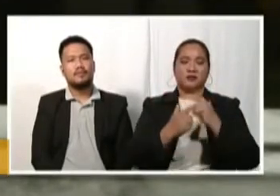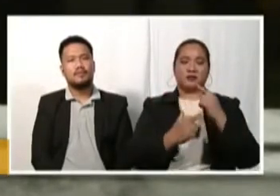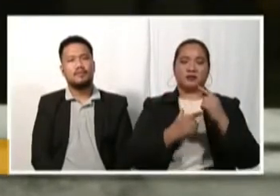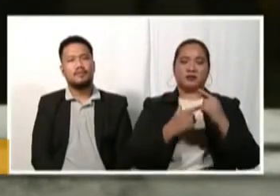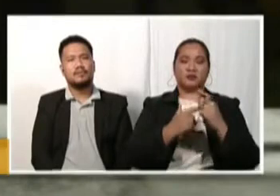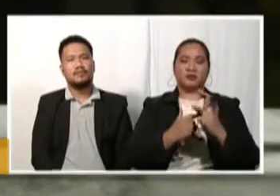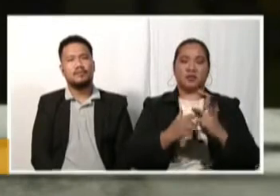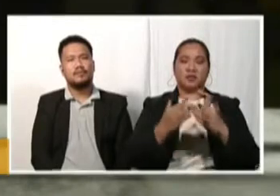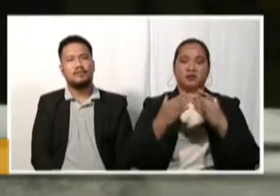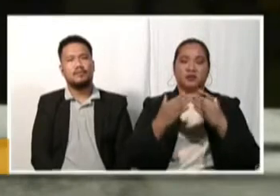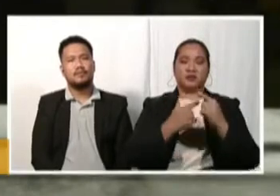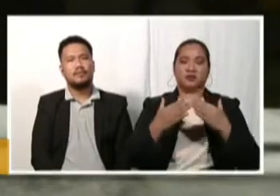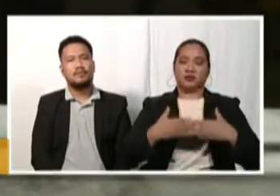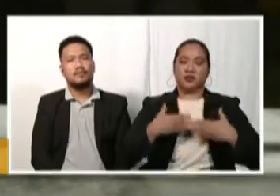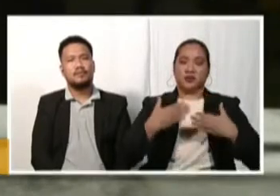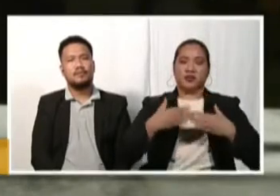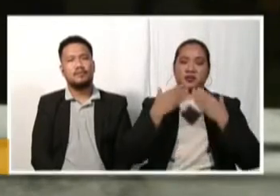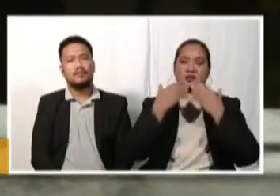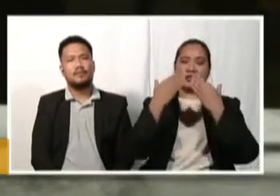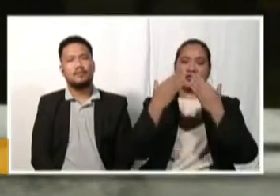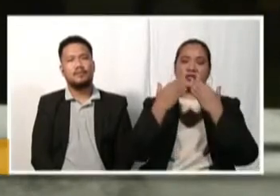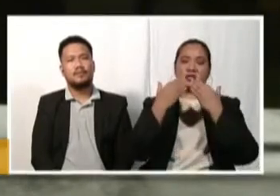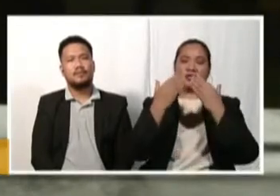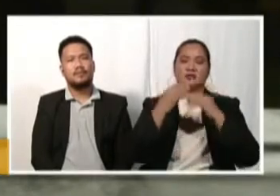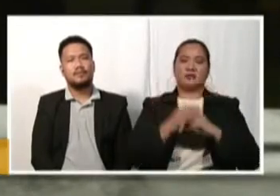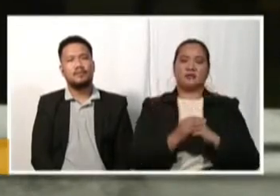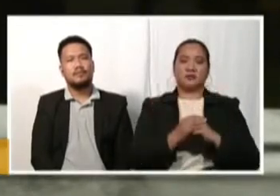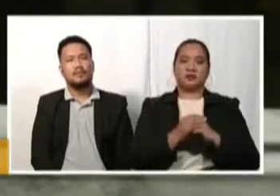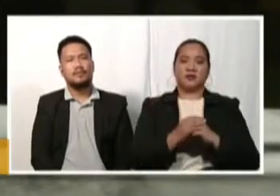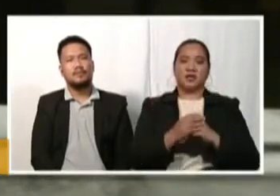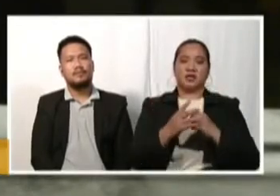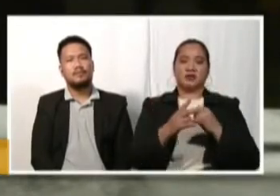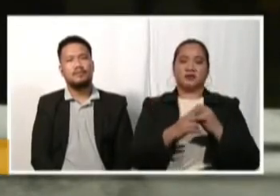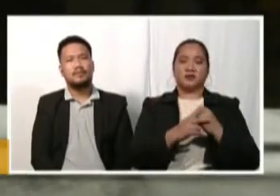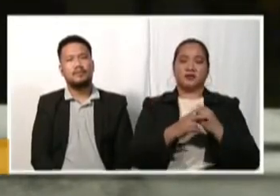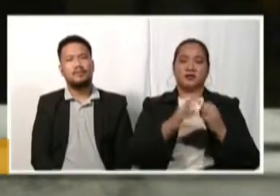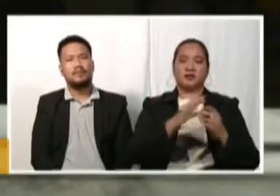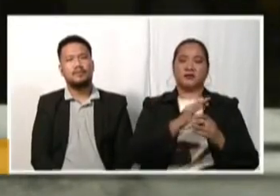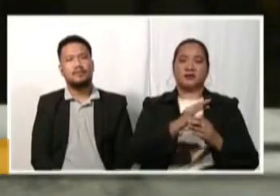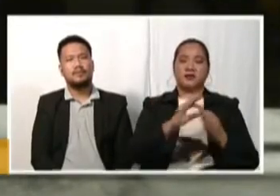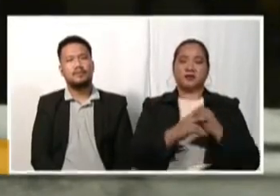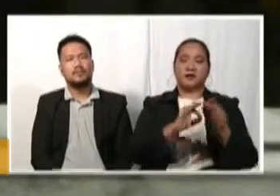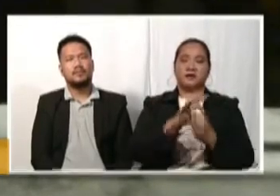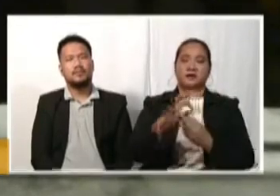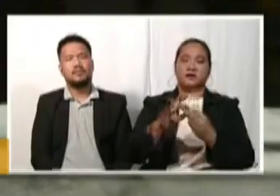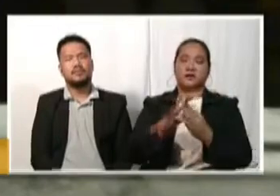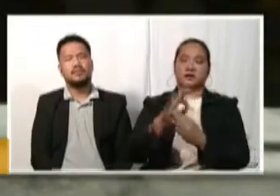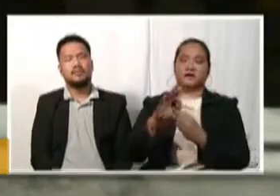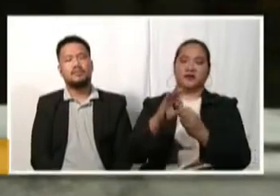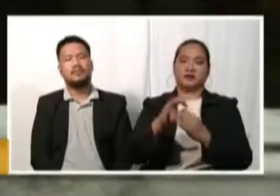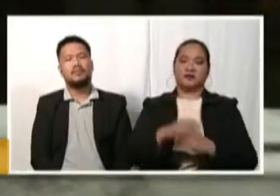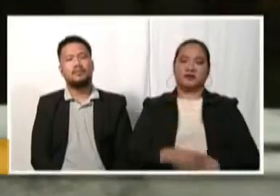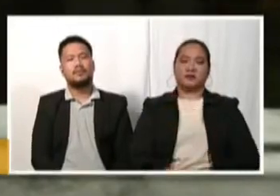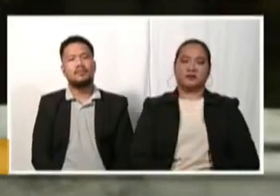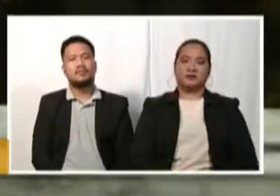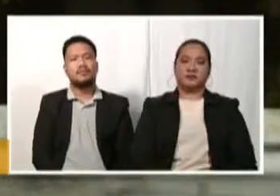and thanksgiving, with a multitude keeping festival.